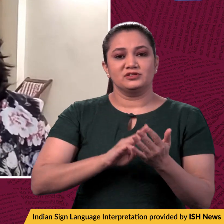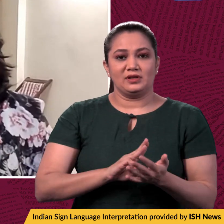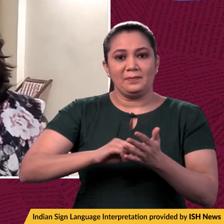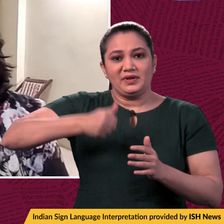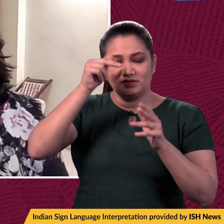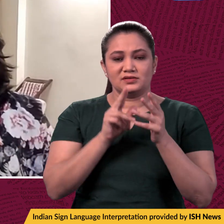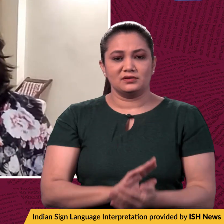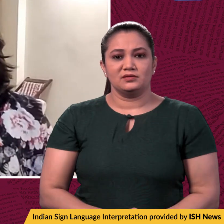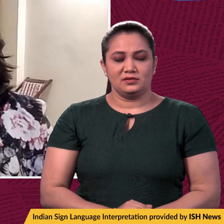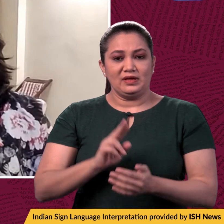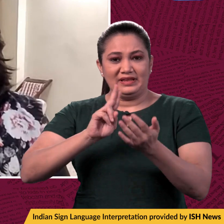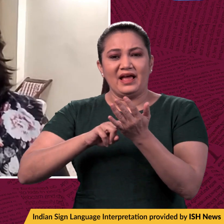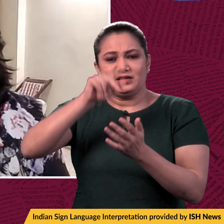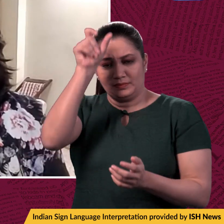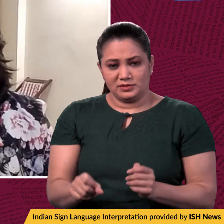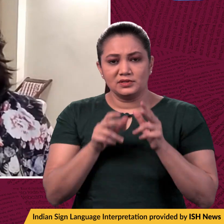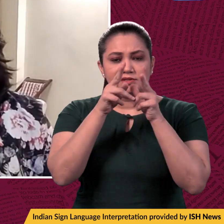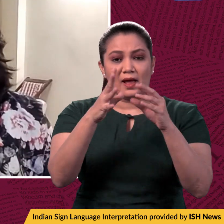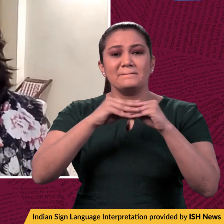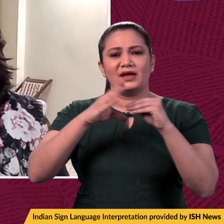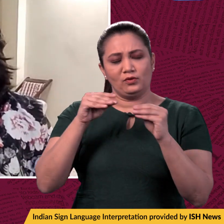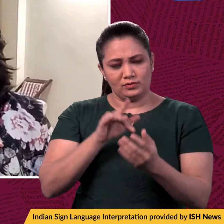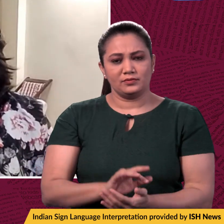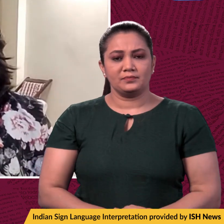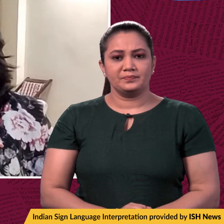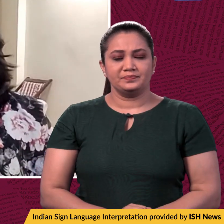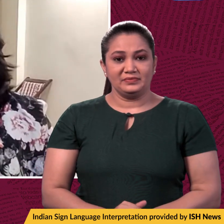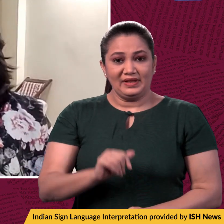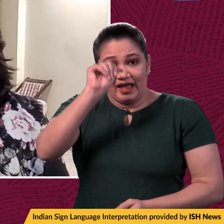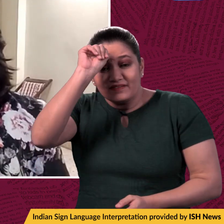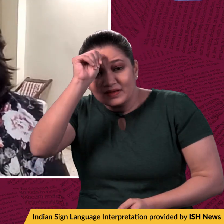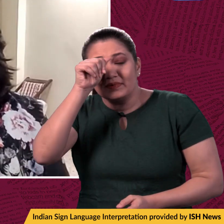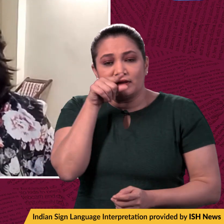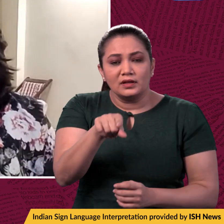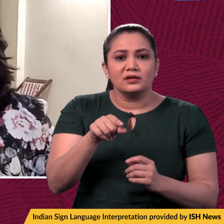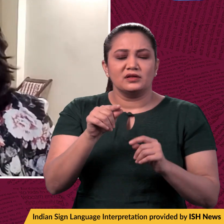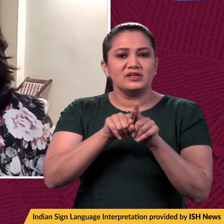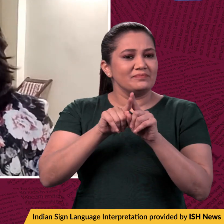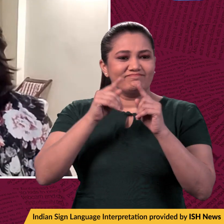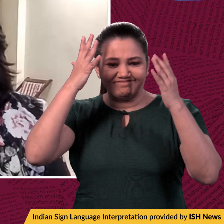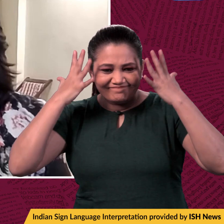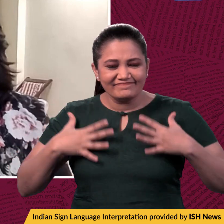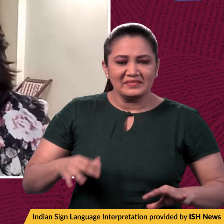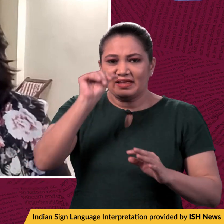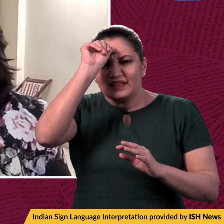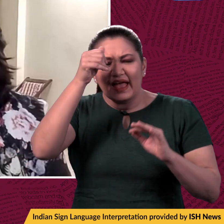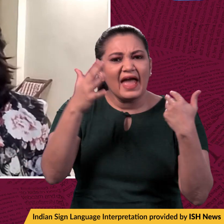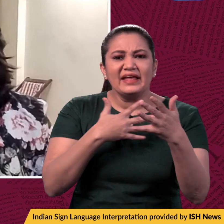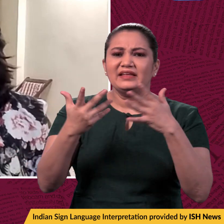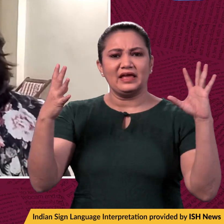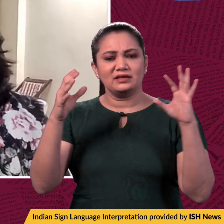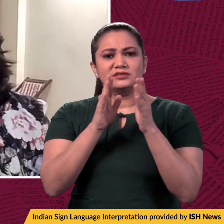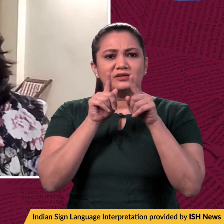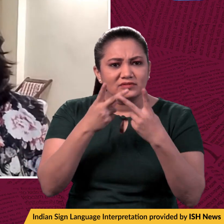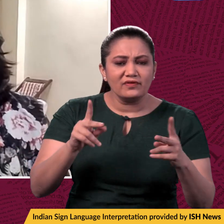Education Minister B.C. Nagesh in Bengaluru said that vermilion is a decoration and does not